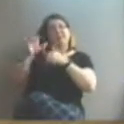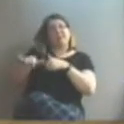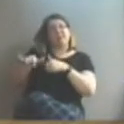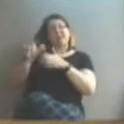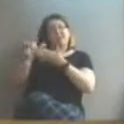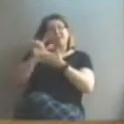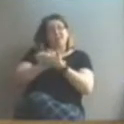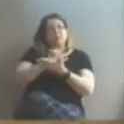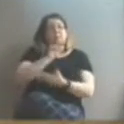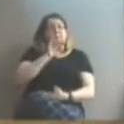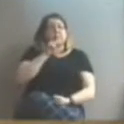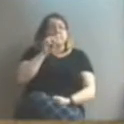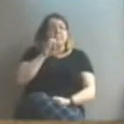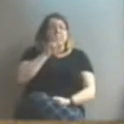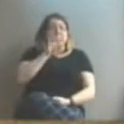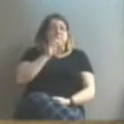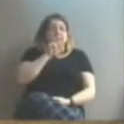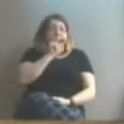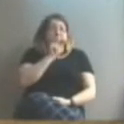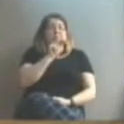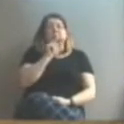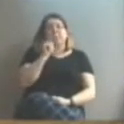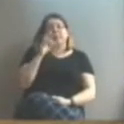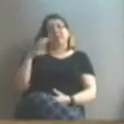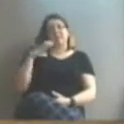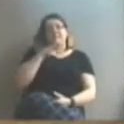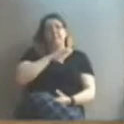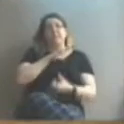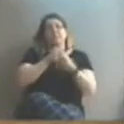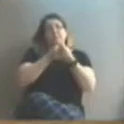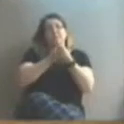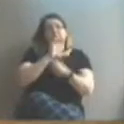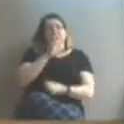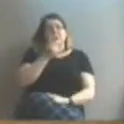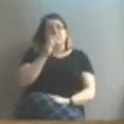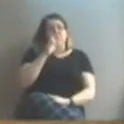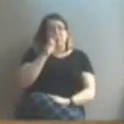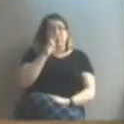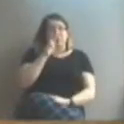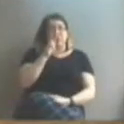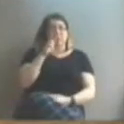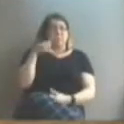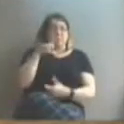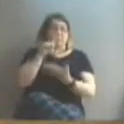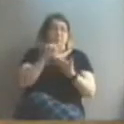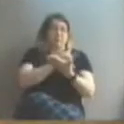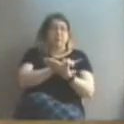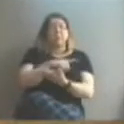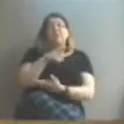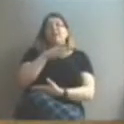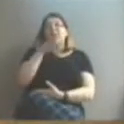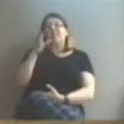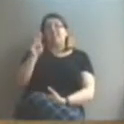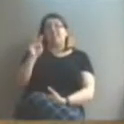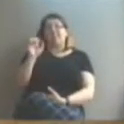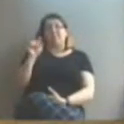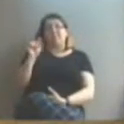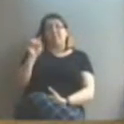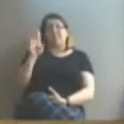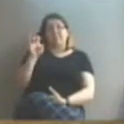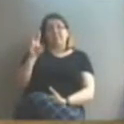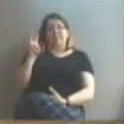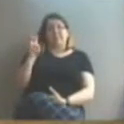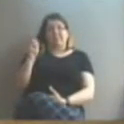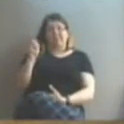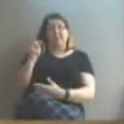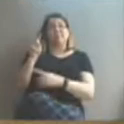Wilson, a state senator and chair of the Senate Education Committee, a strong supporter of the charter law, Janine Hampton, Lieutenant Governor to Matt Bevin, the man who called JCPS a,